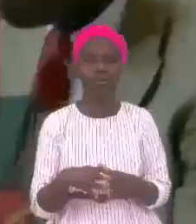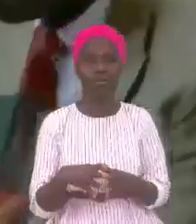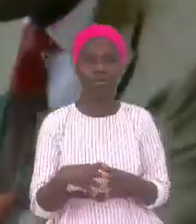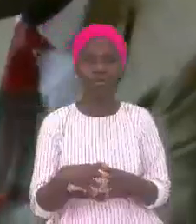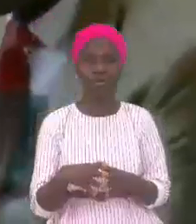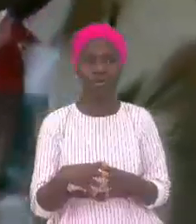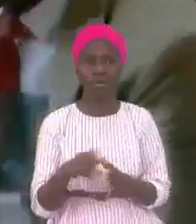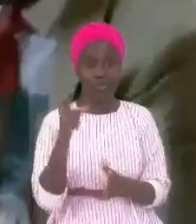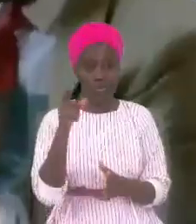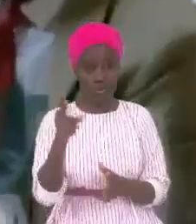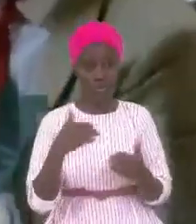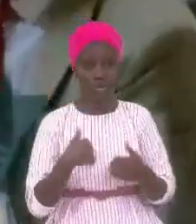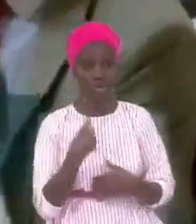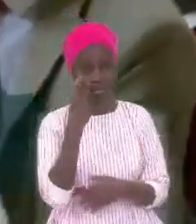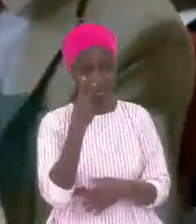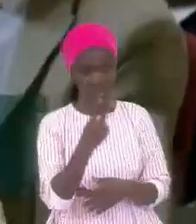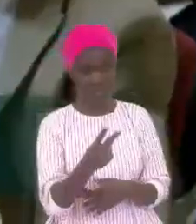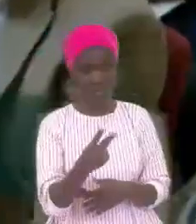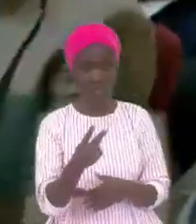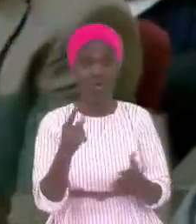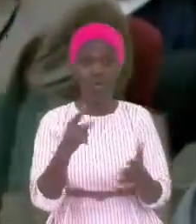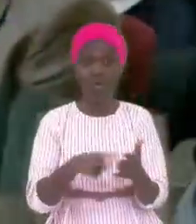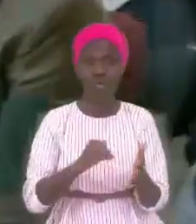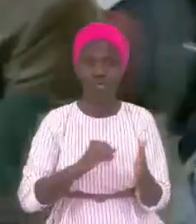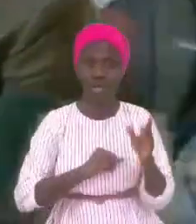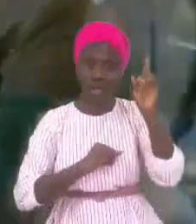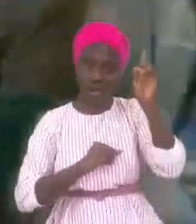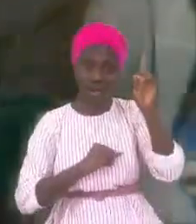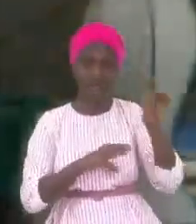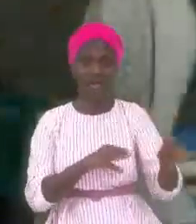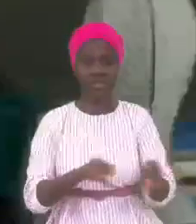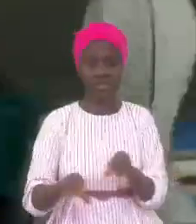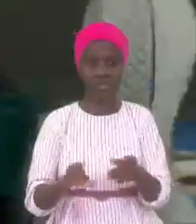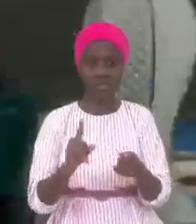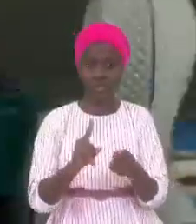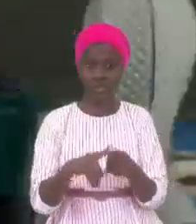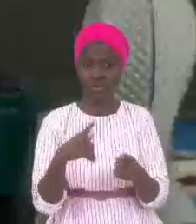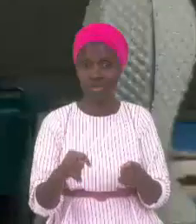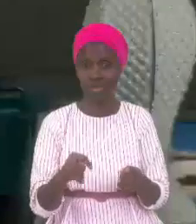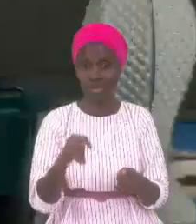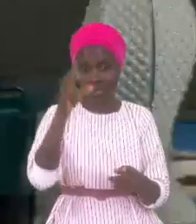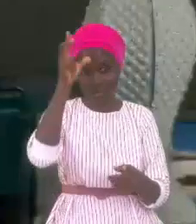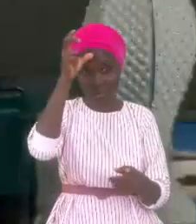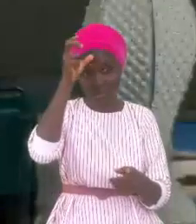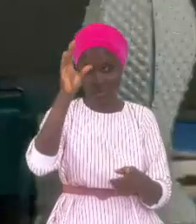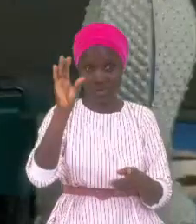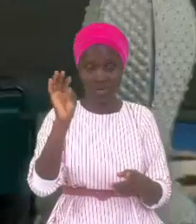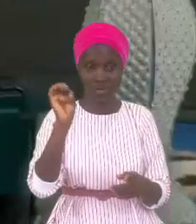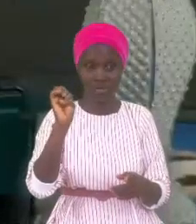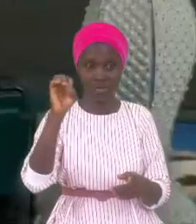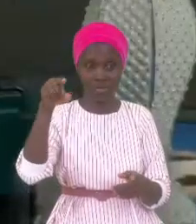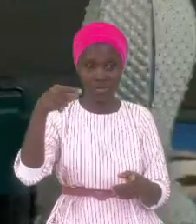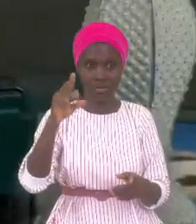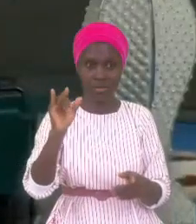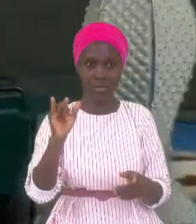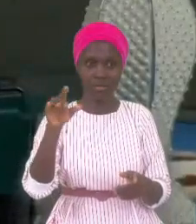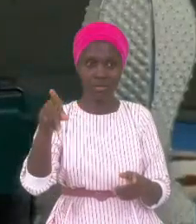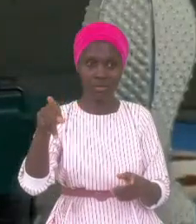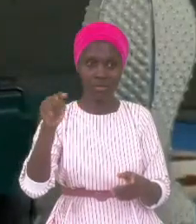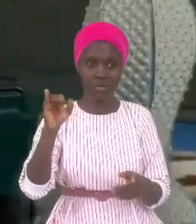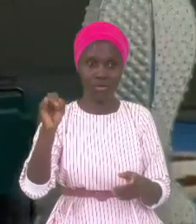ye have seen what I did unto the Egyptians, and how I bare you